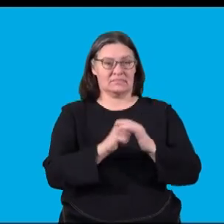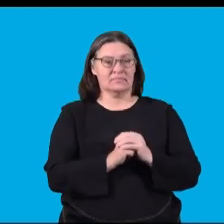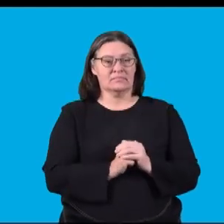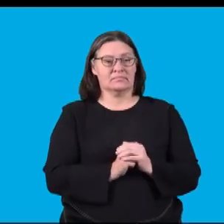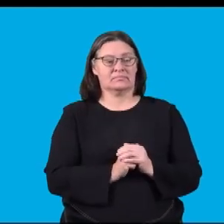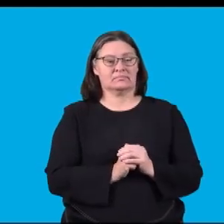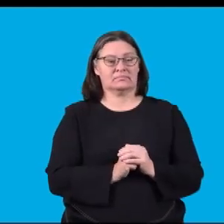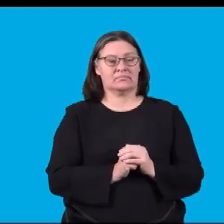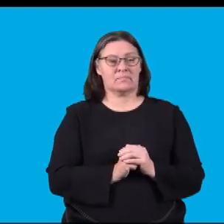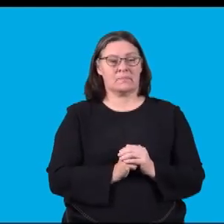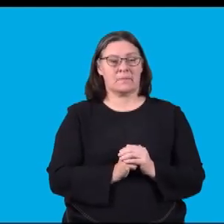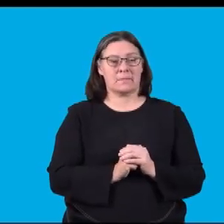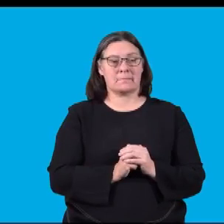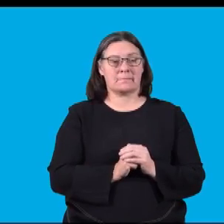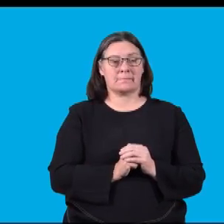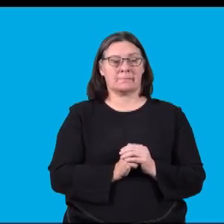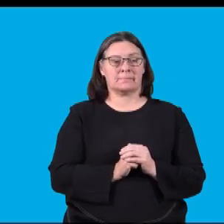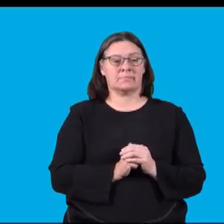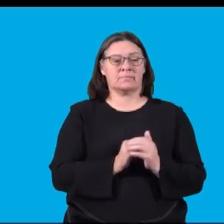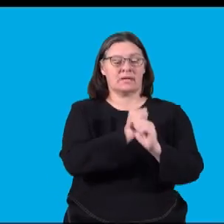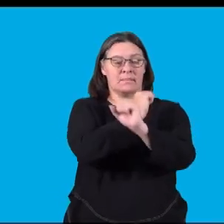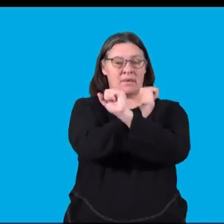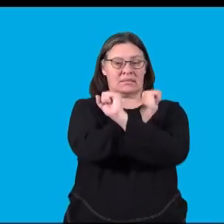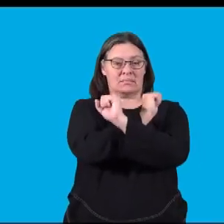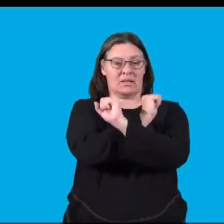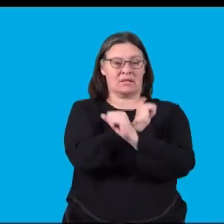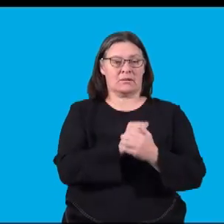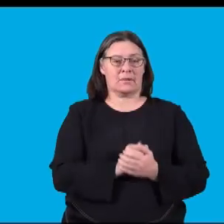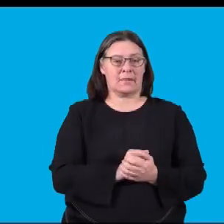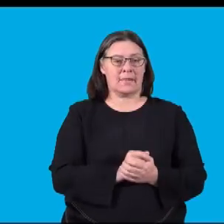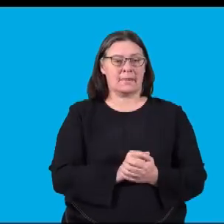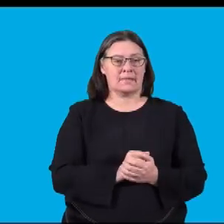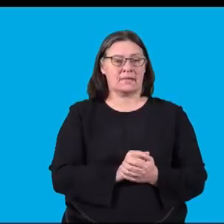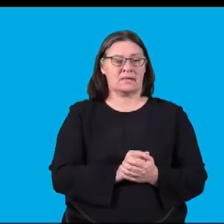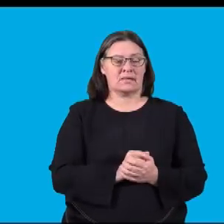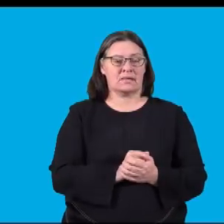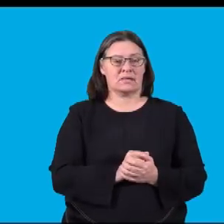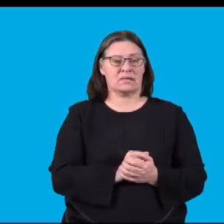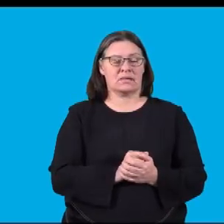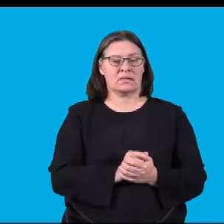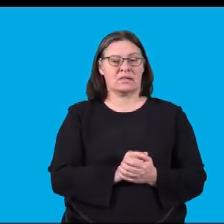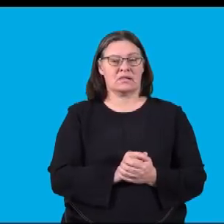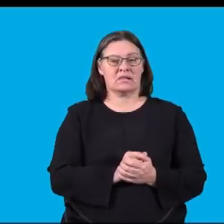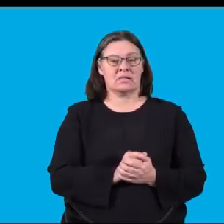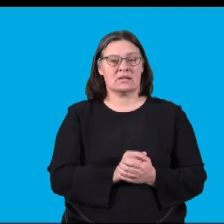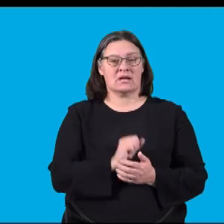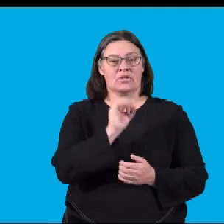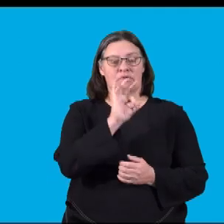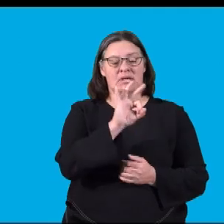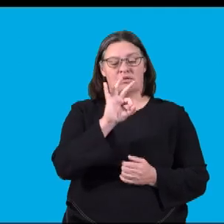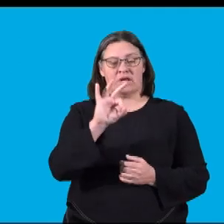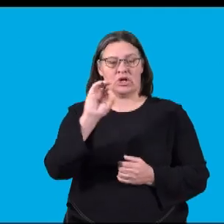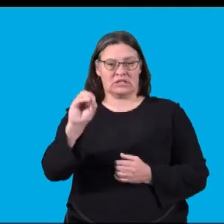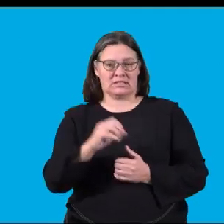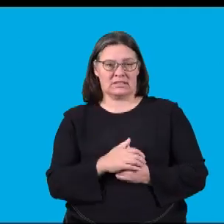we say multiply that by your 6 months. All right? And then you still multiply it by your